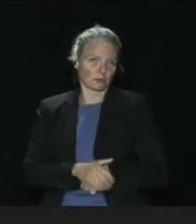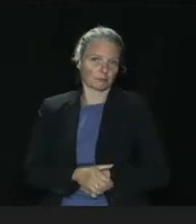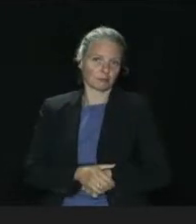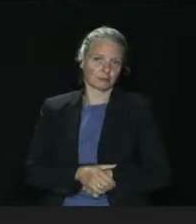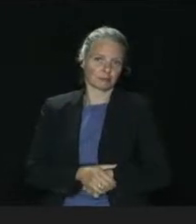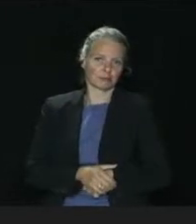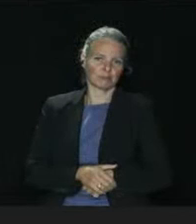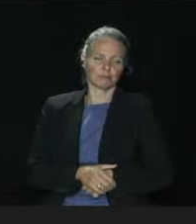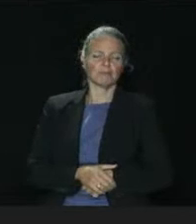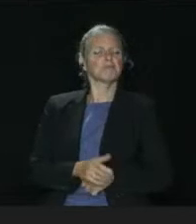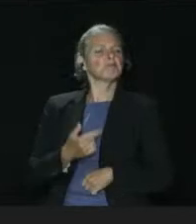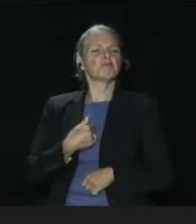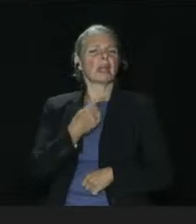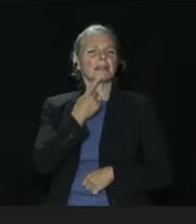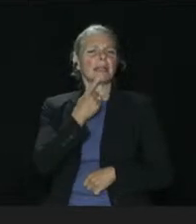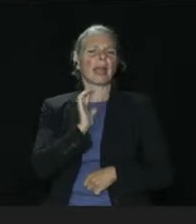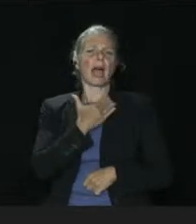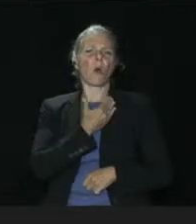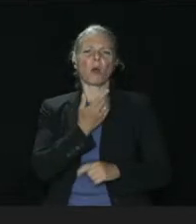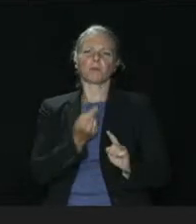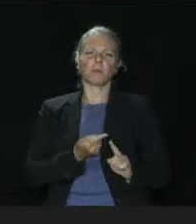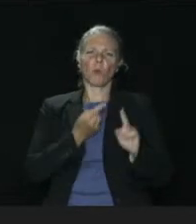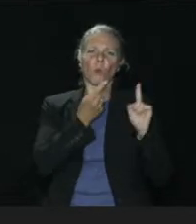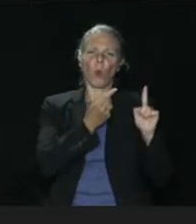beyond the initial modeling